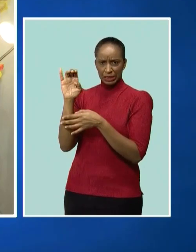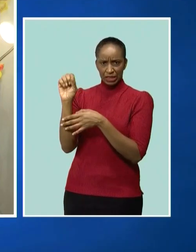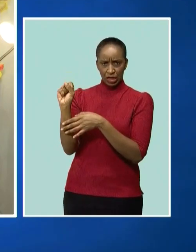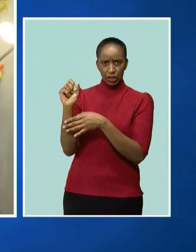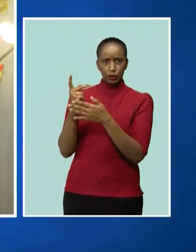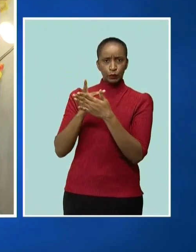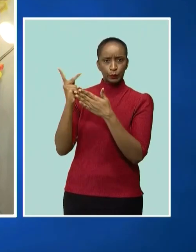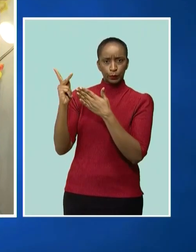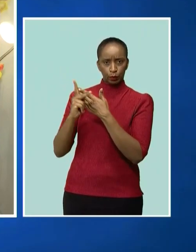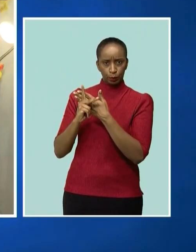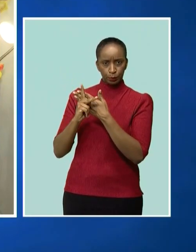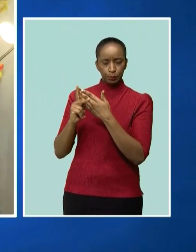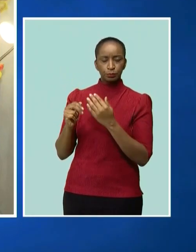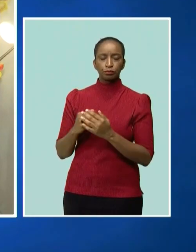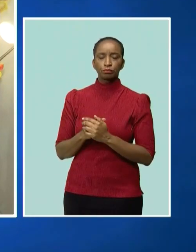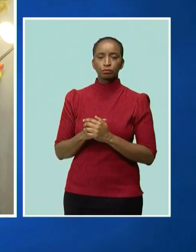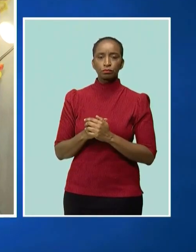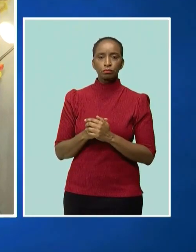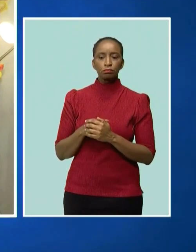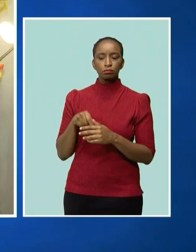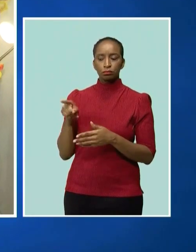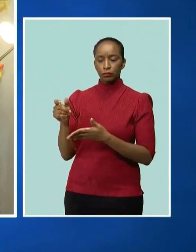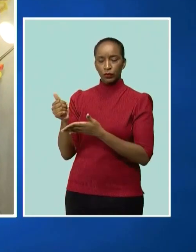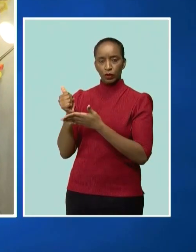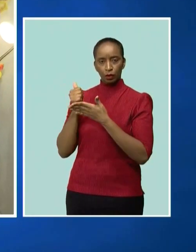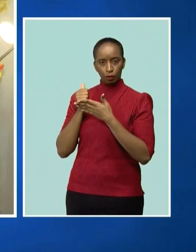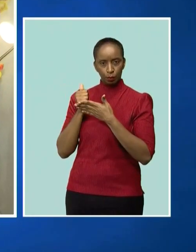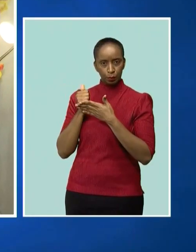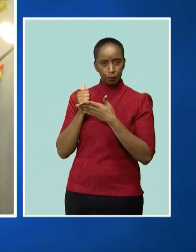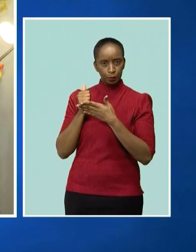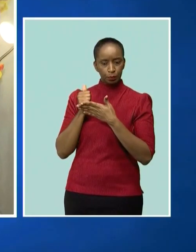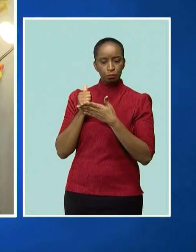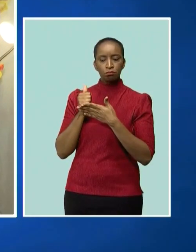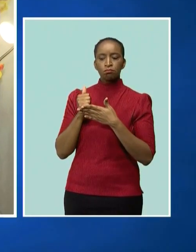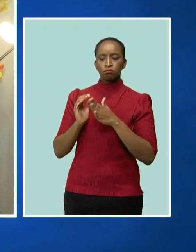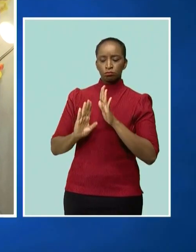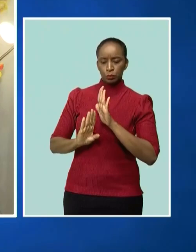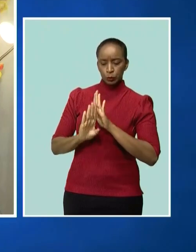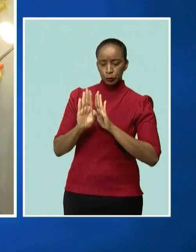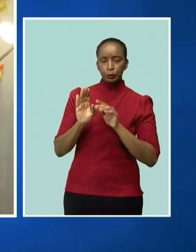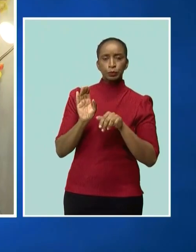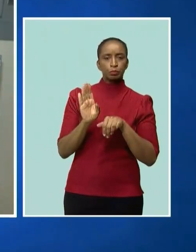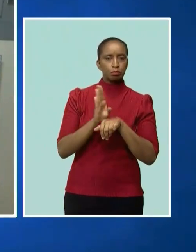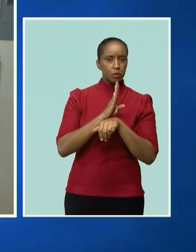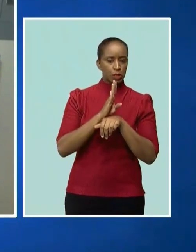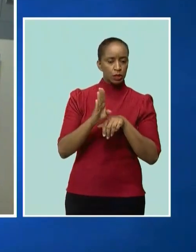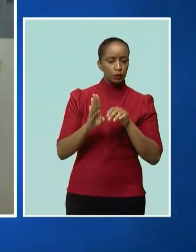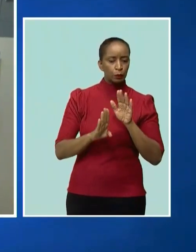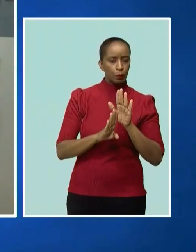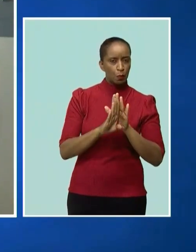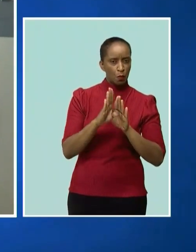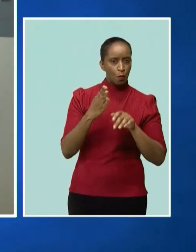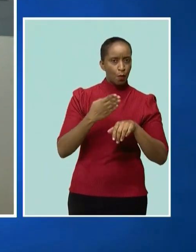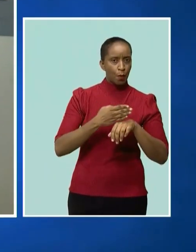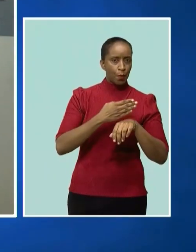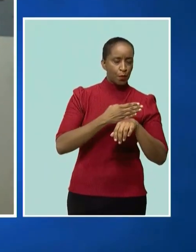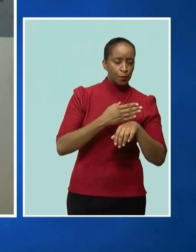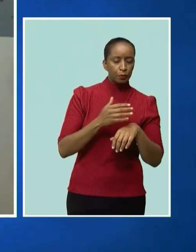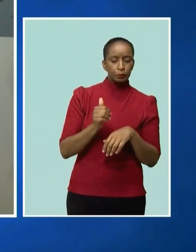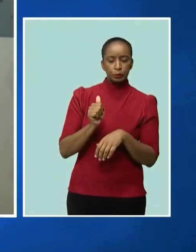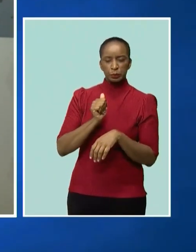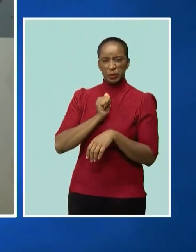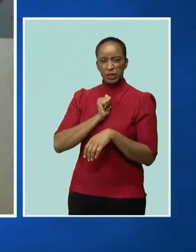had helped me with building myself and my business also too, with self-development,